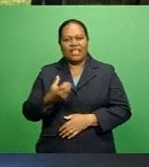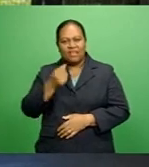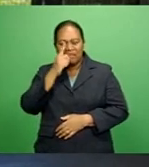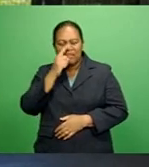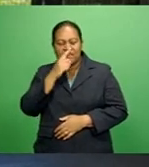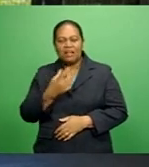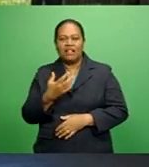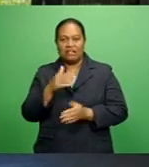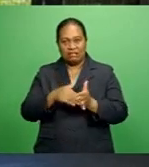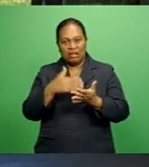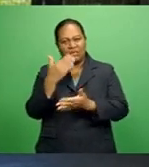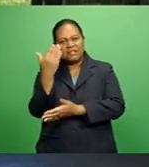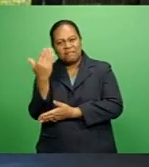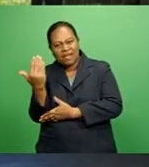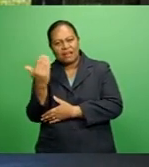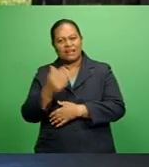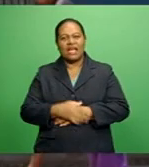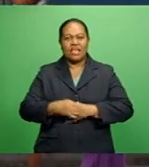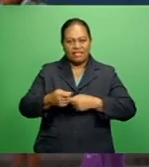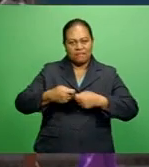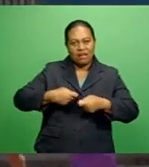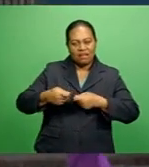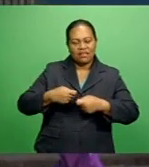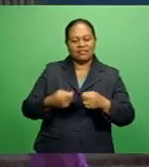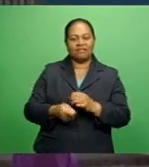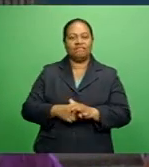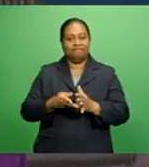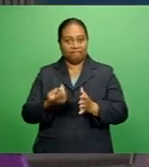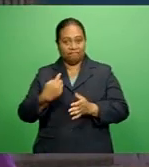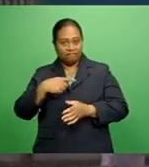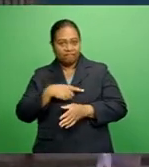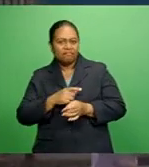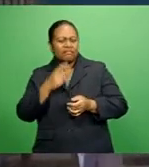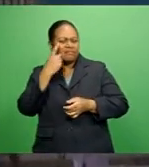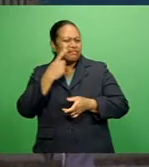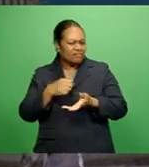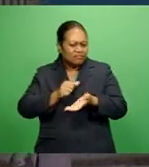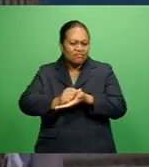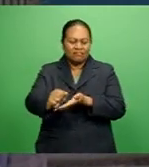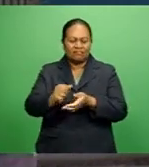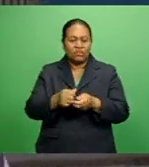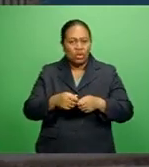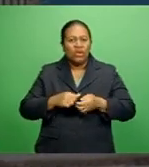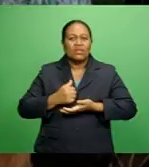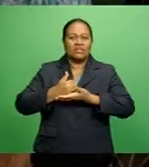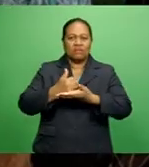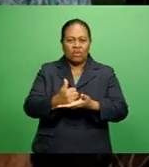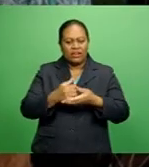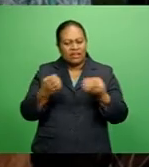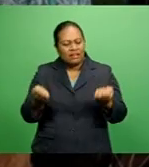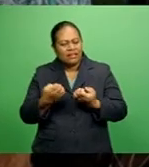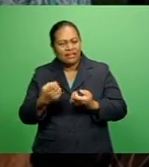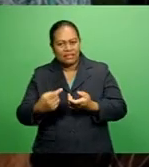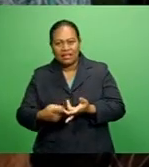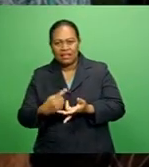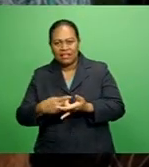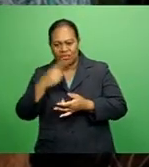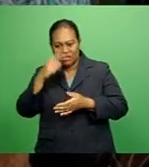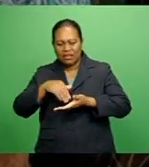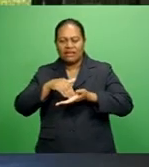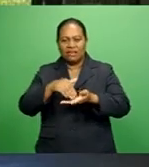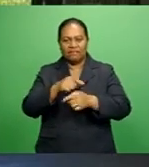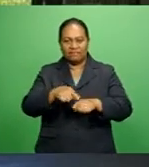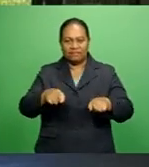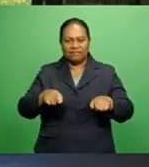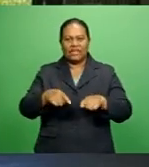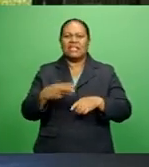who depend on certain produce at the market. We as vendors try to support and encourage each other so business can flourish later. We know some